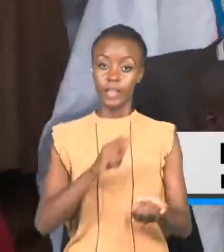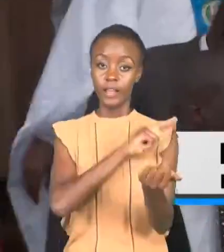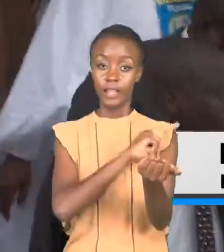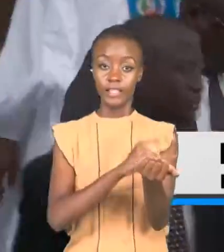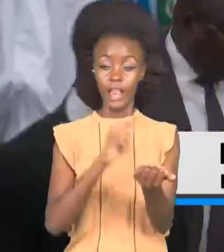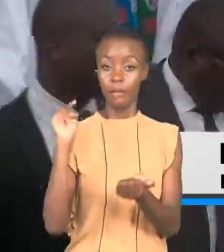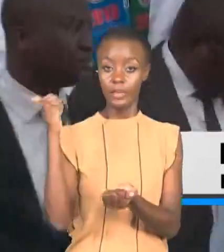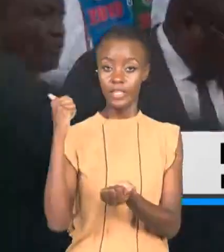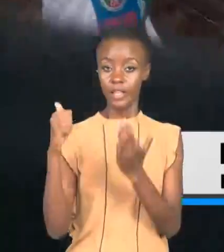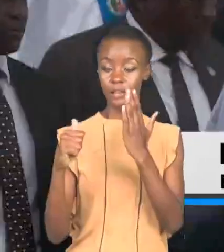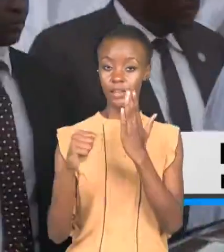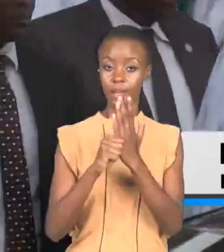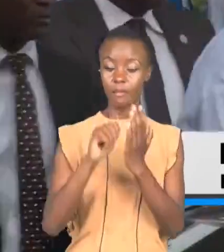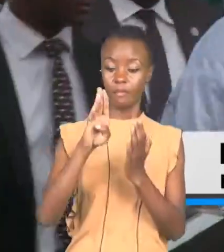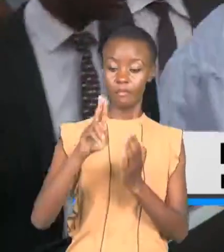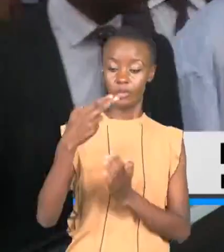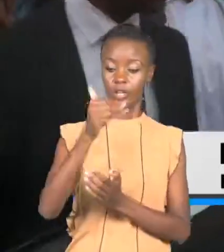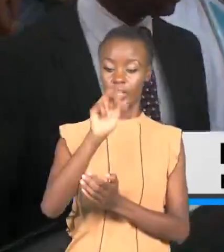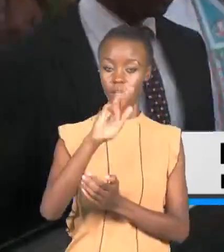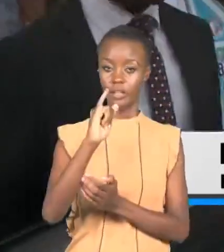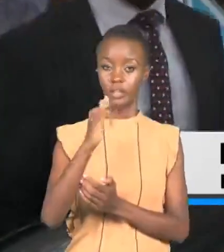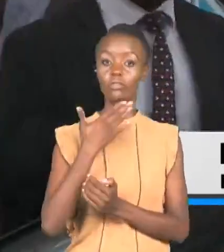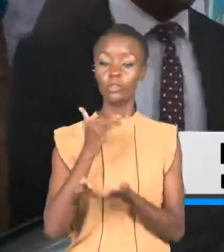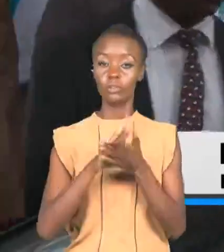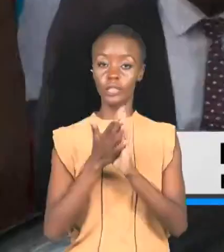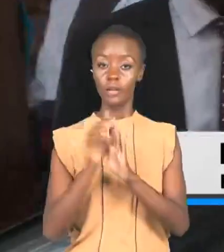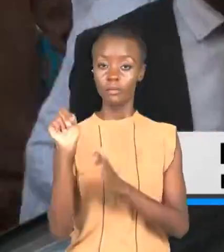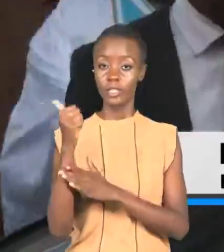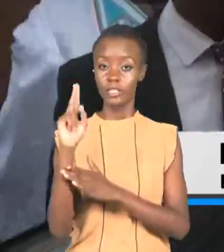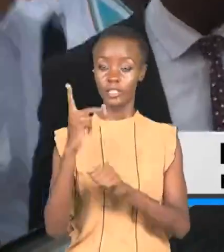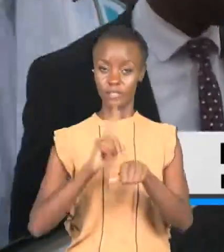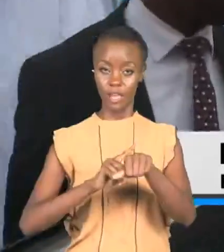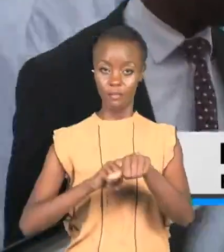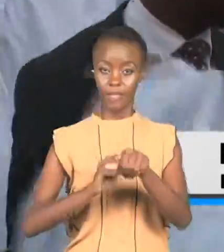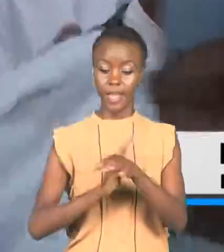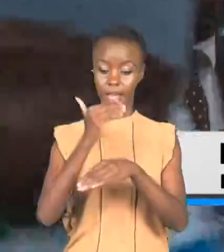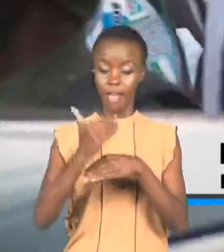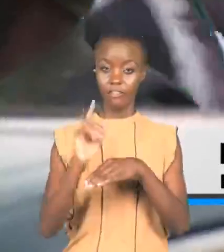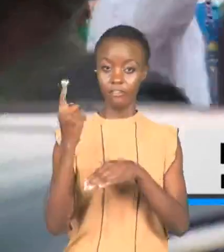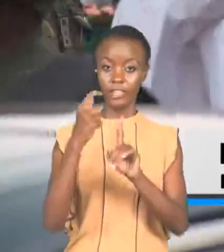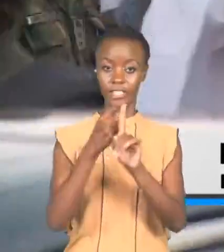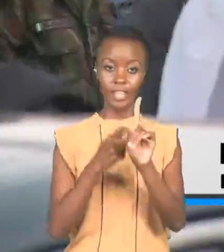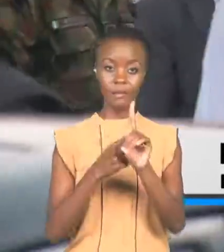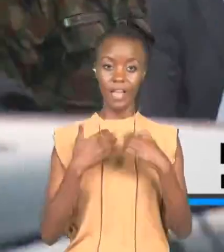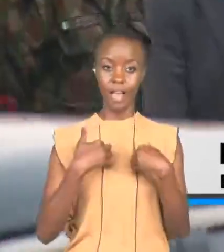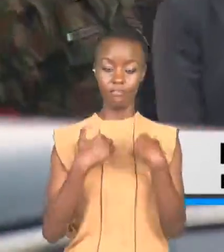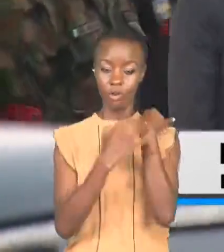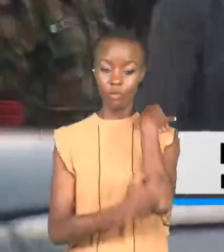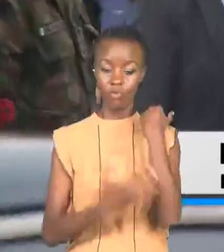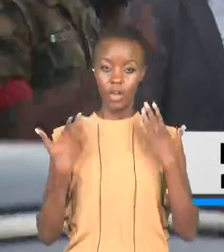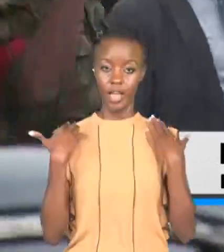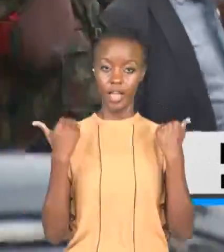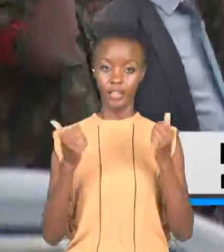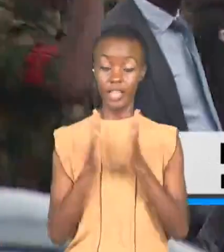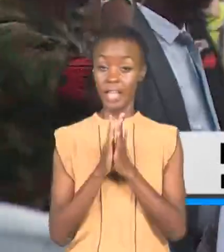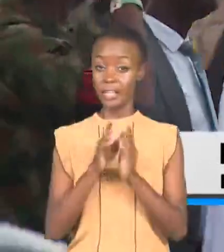Nigeria's President Muhammadu Buhari is making a second bid for the presidency, after a first term marked by poor health and even